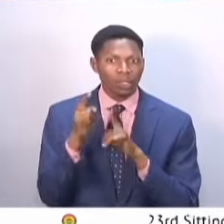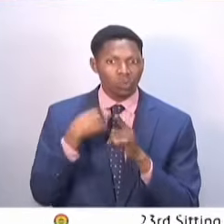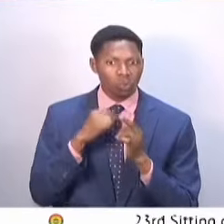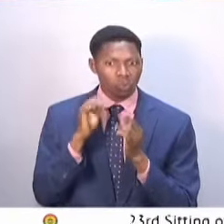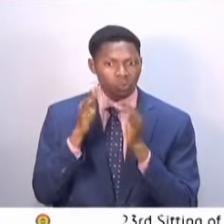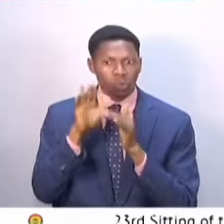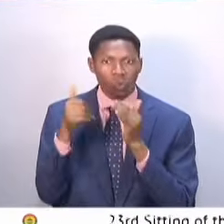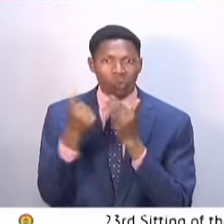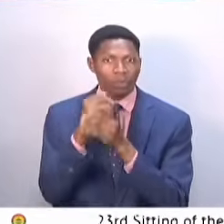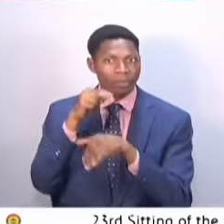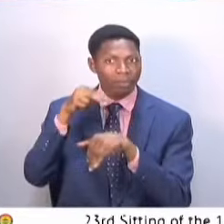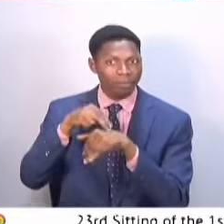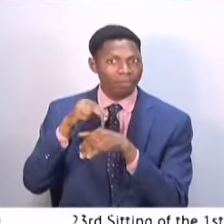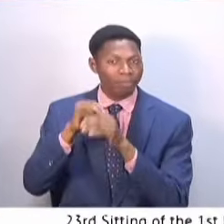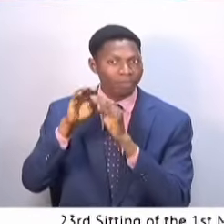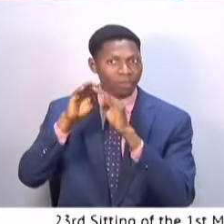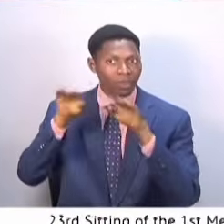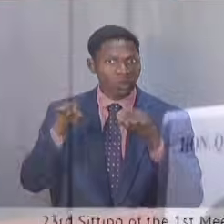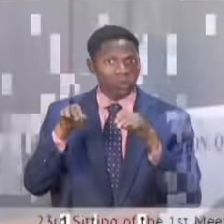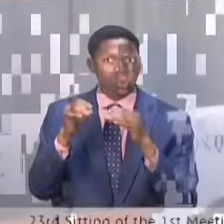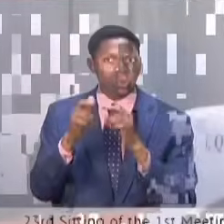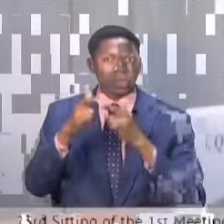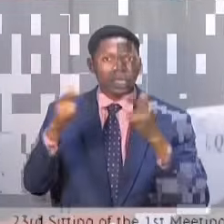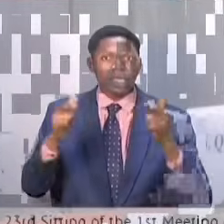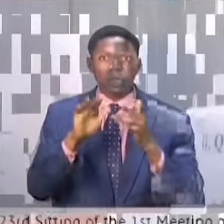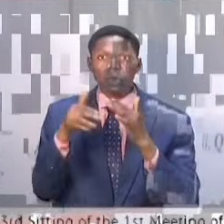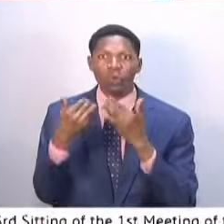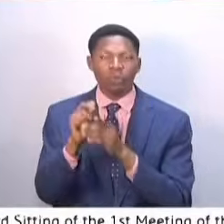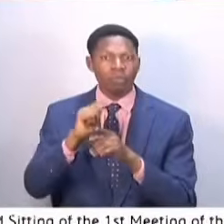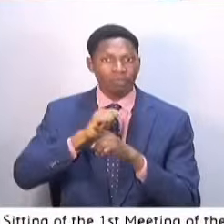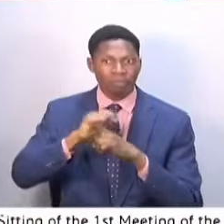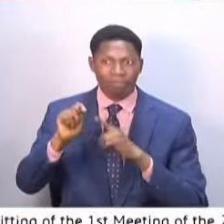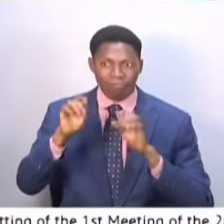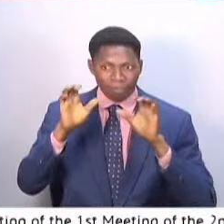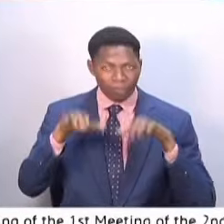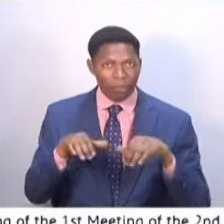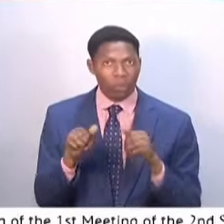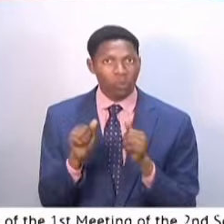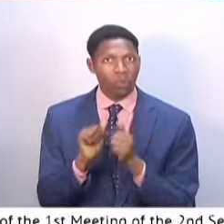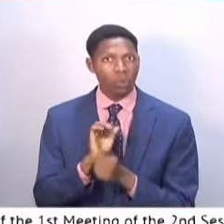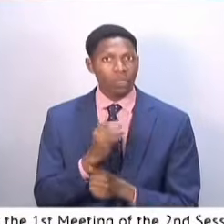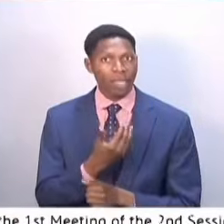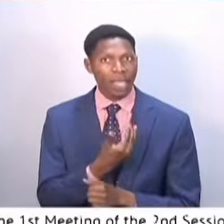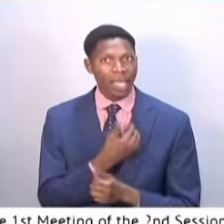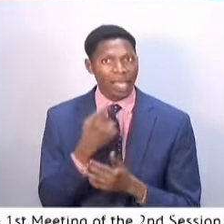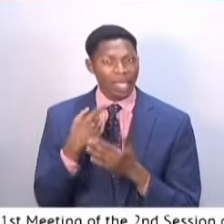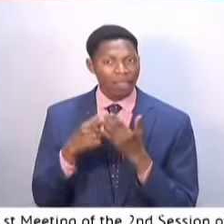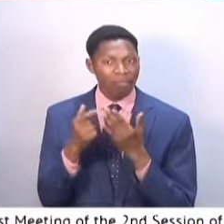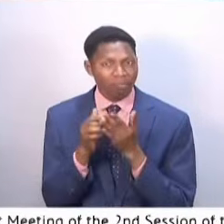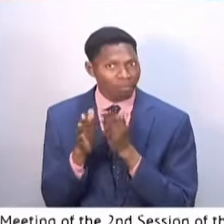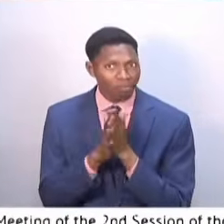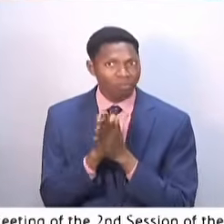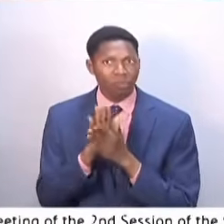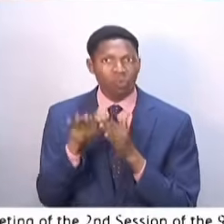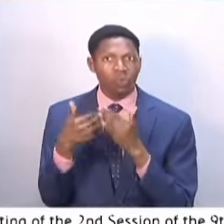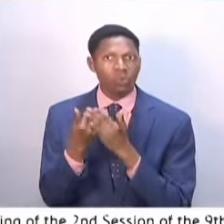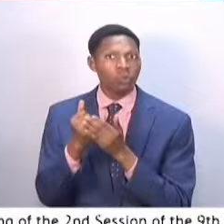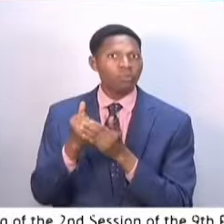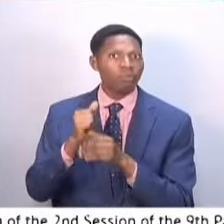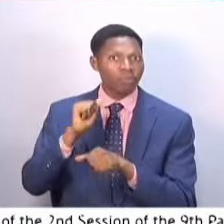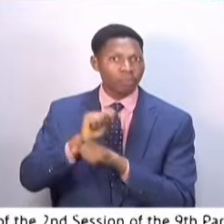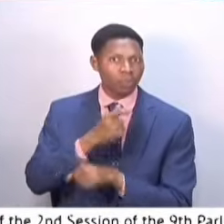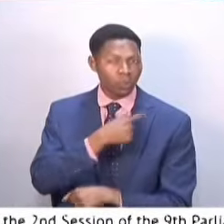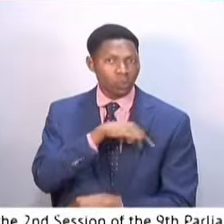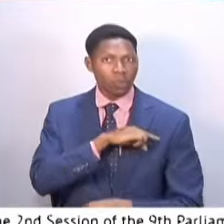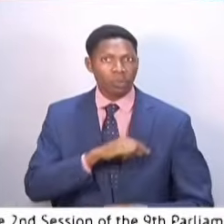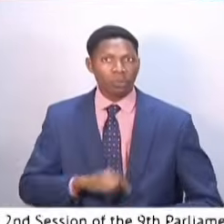standards, thereby expanding training capacities without compromising quality. Mr. Speaker,